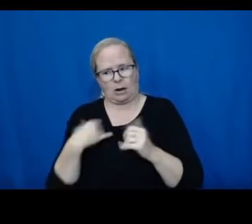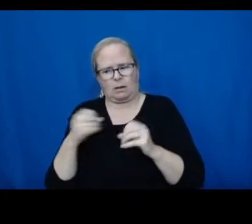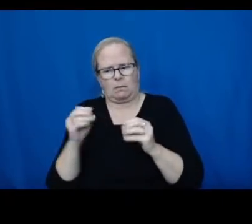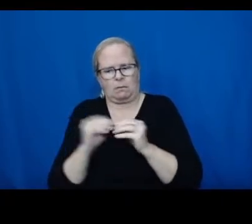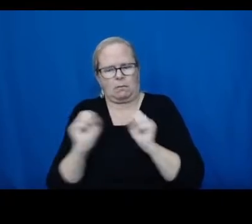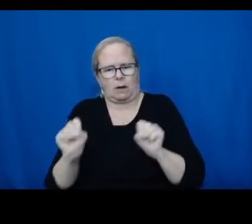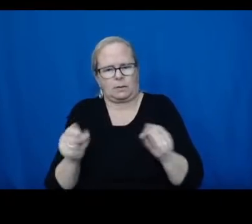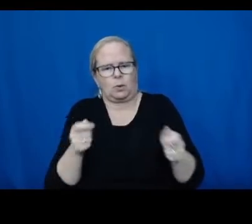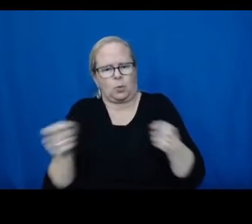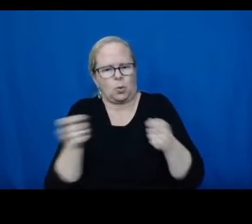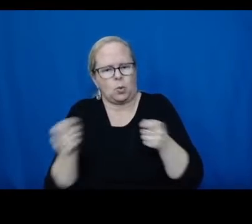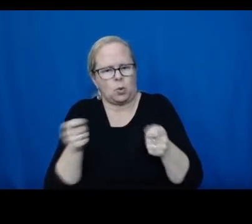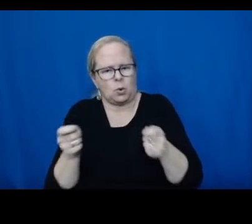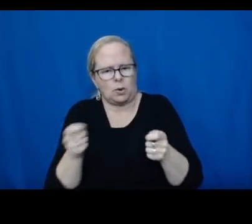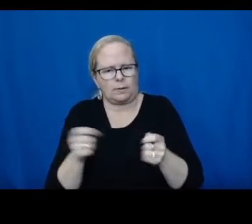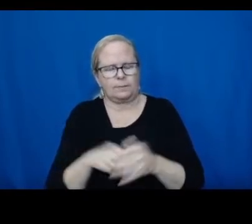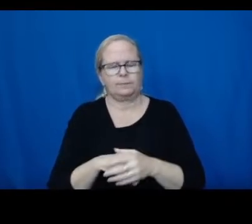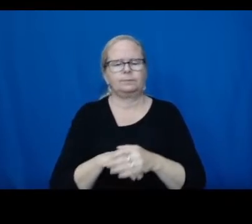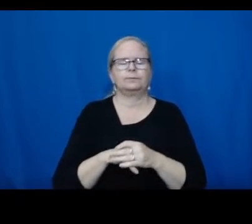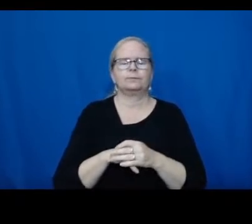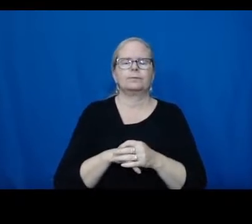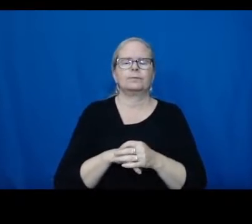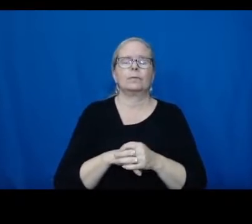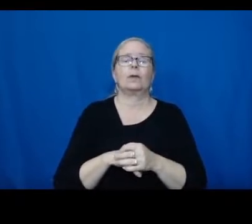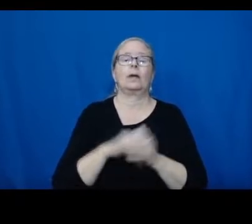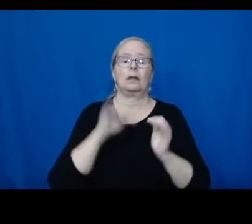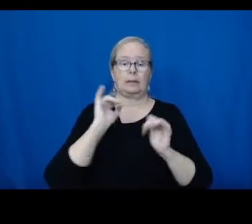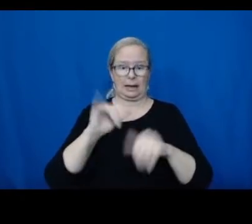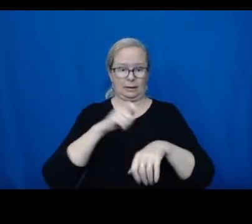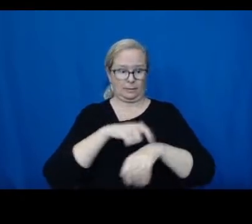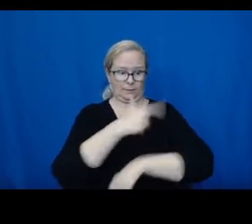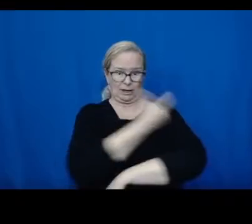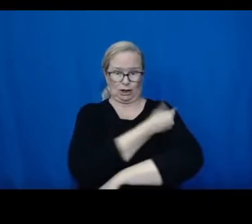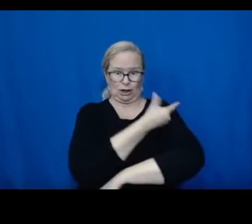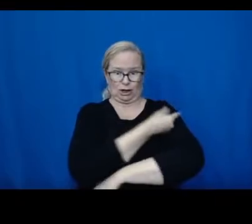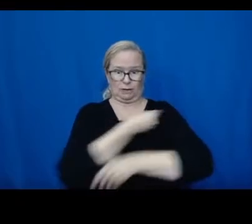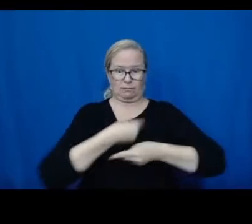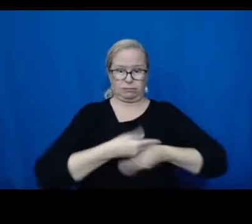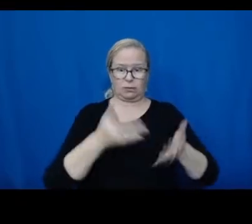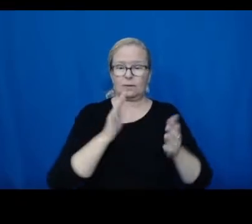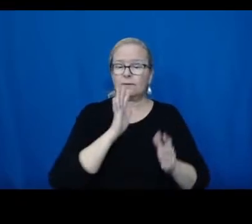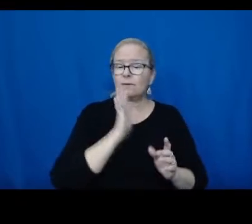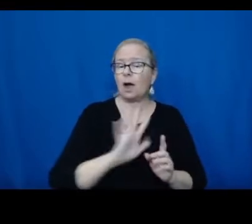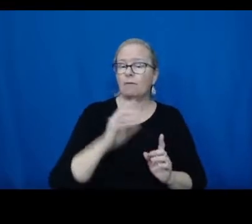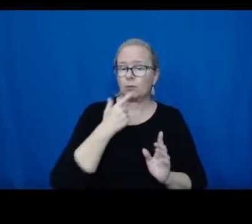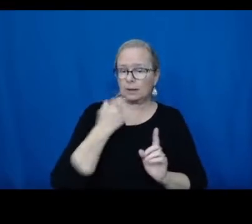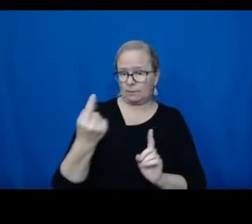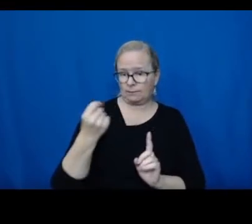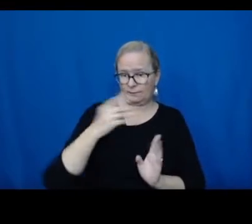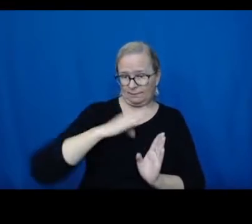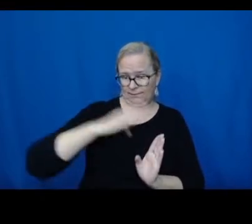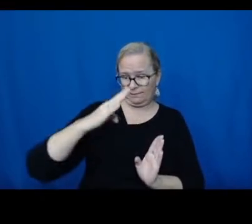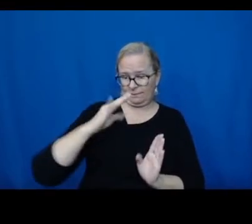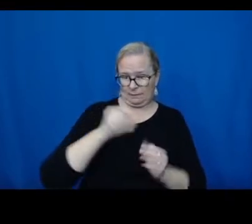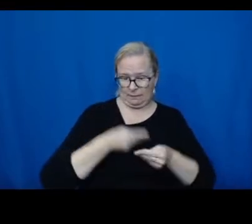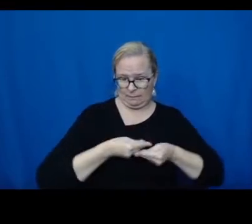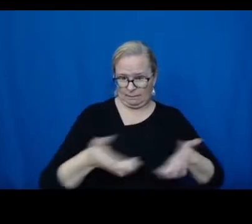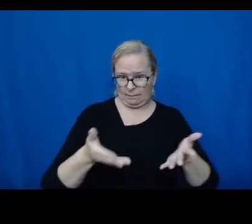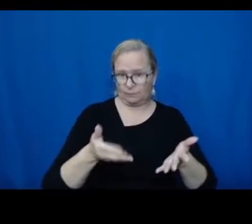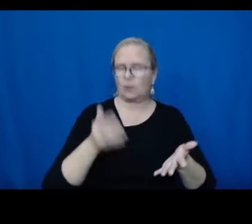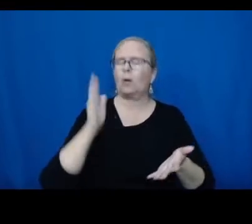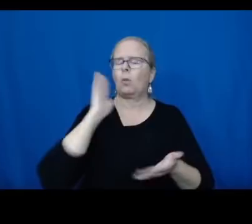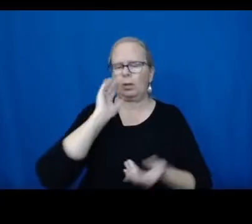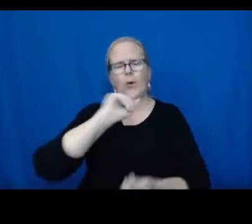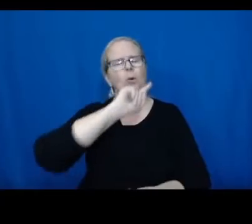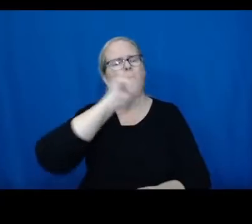to 11 age group as well. And I think I agree